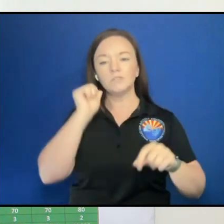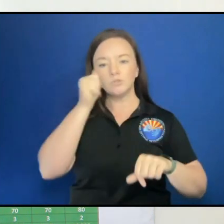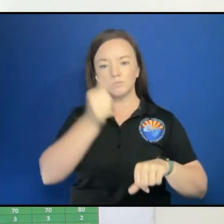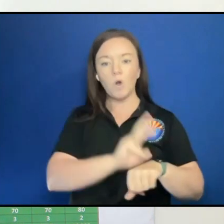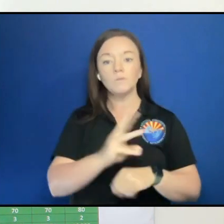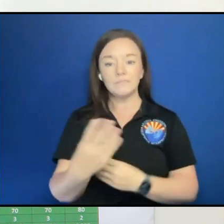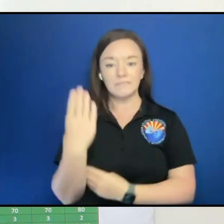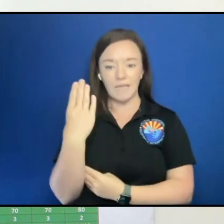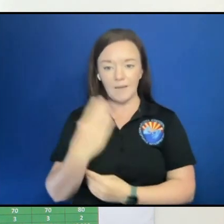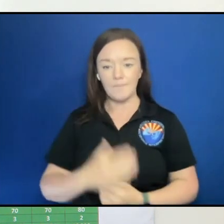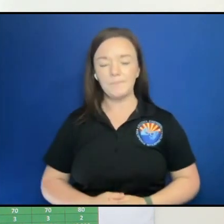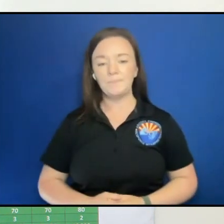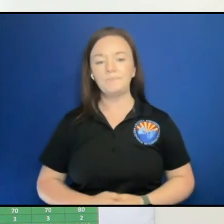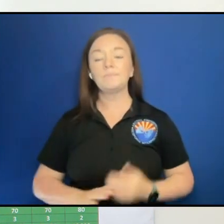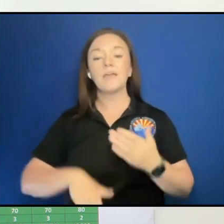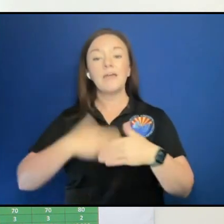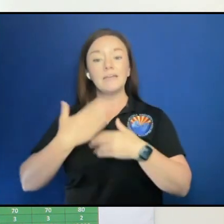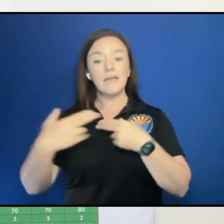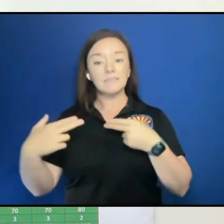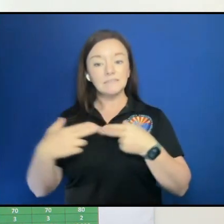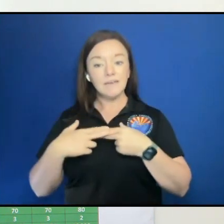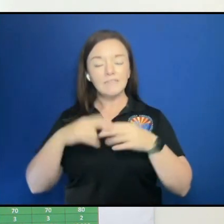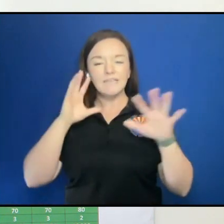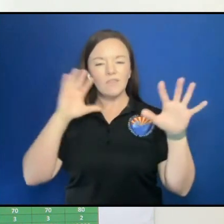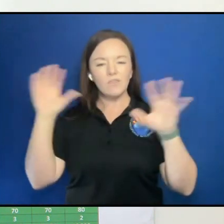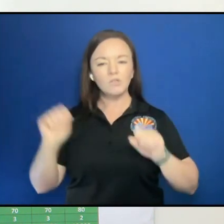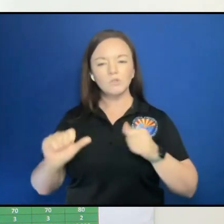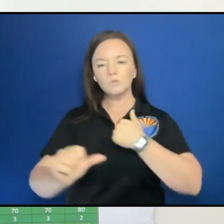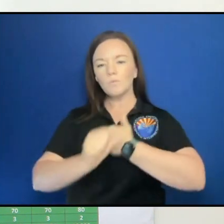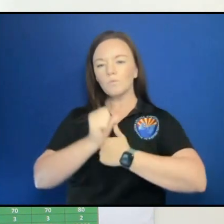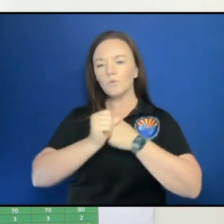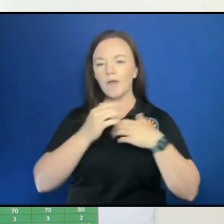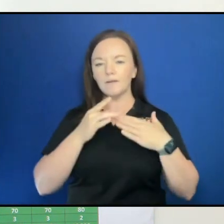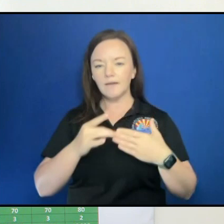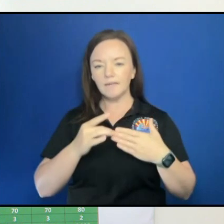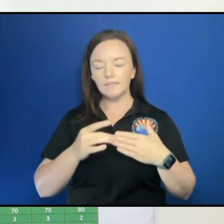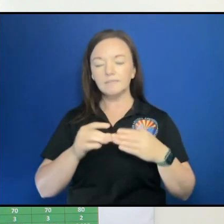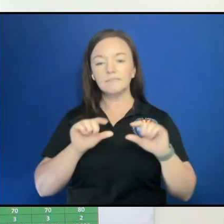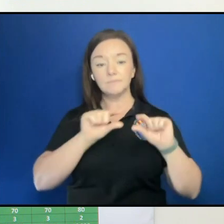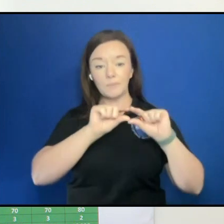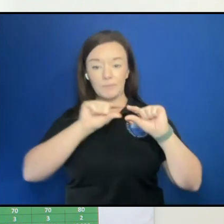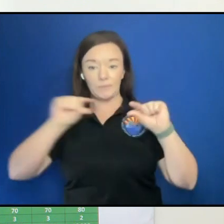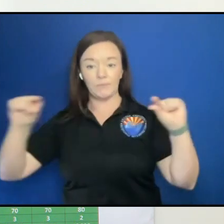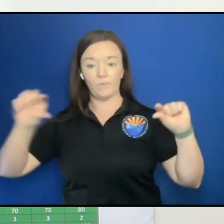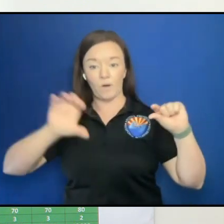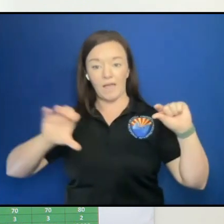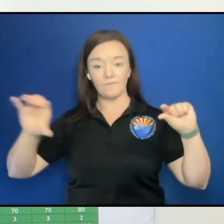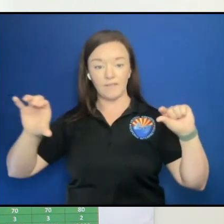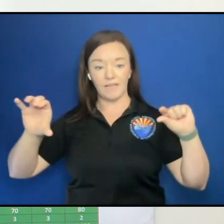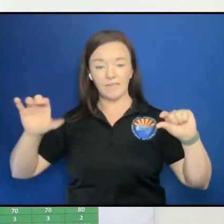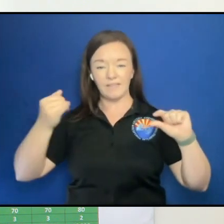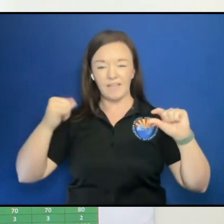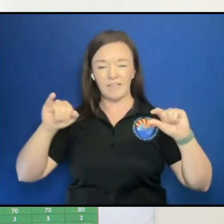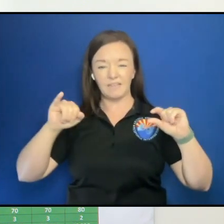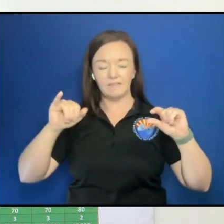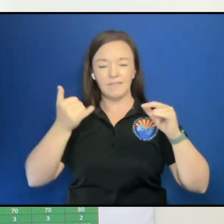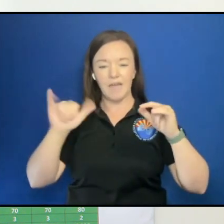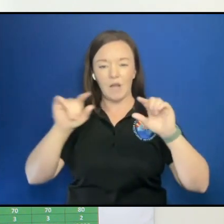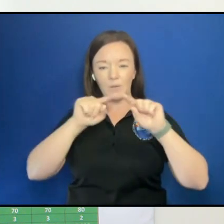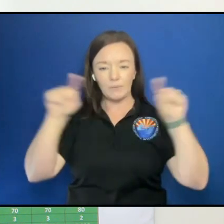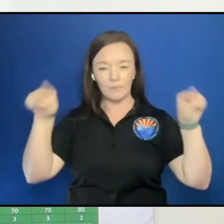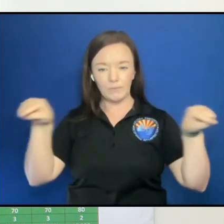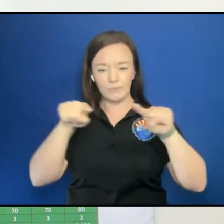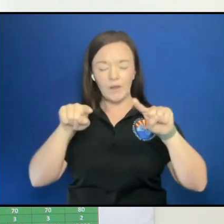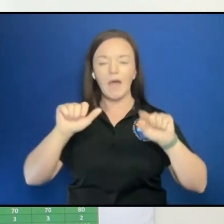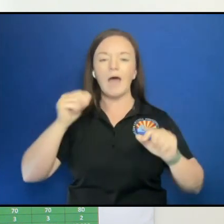you the thunderstorm threat guidance. It is high today and tomorrow, a greater than 60% chance of seeing